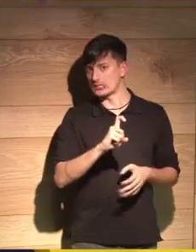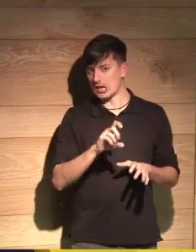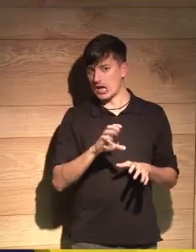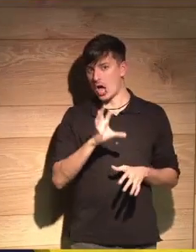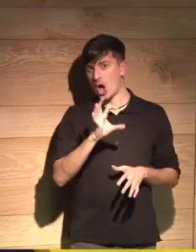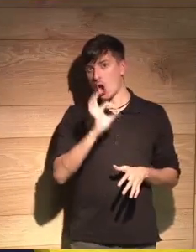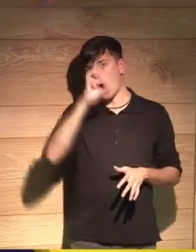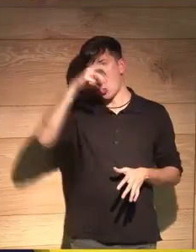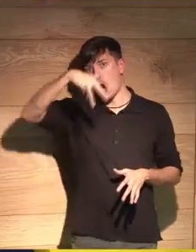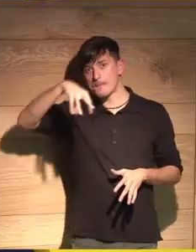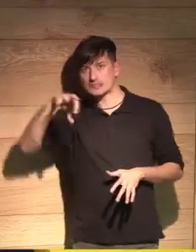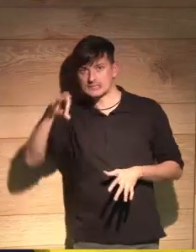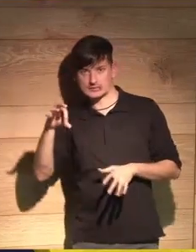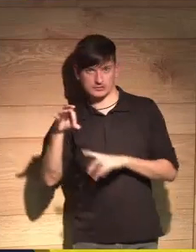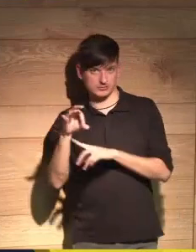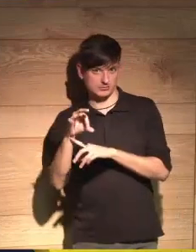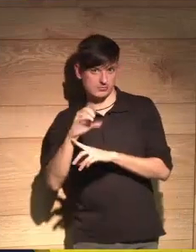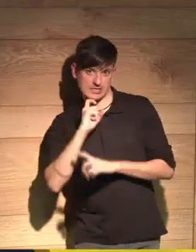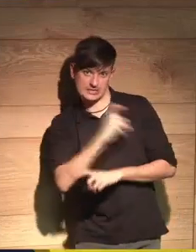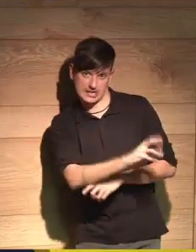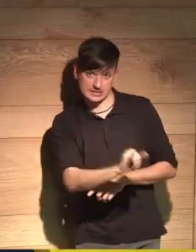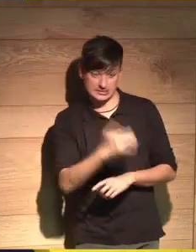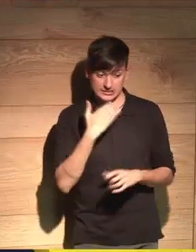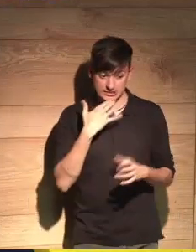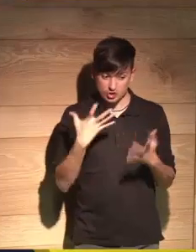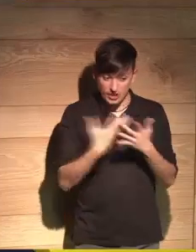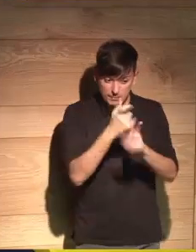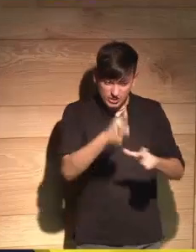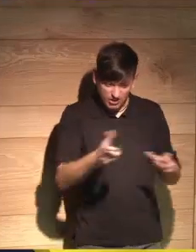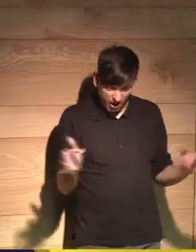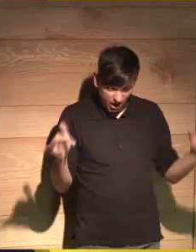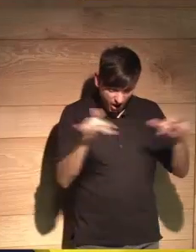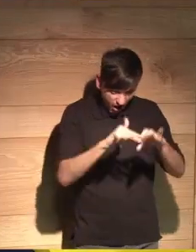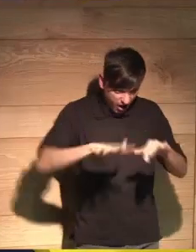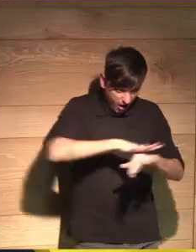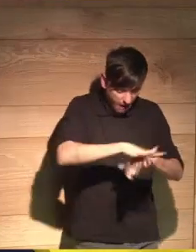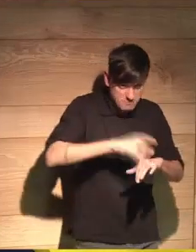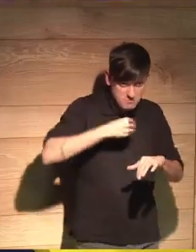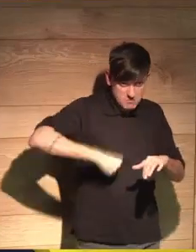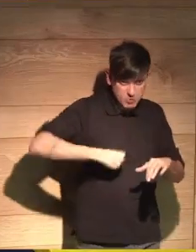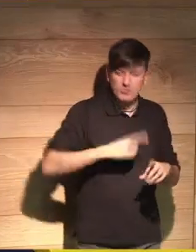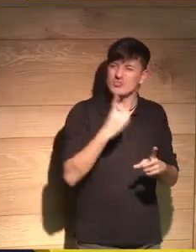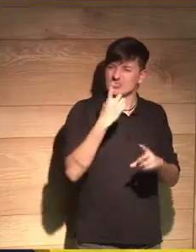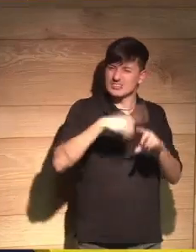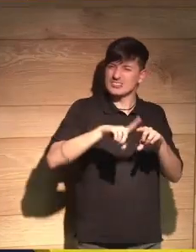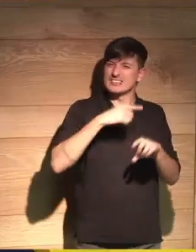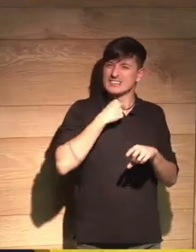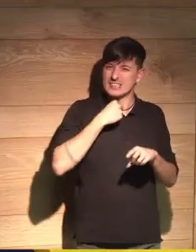know that there's a warning of the WHO.